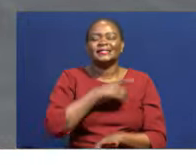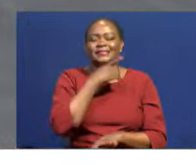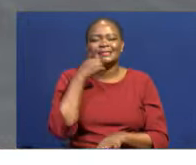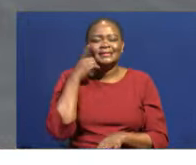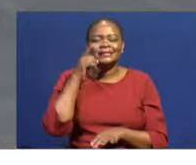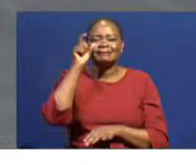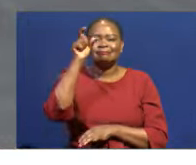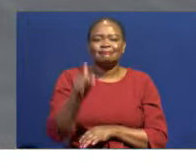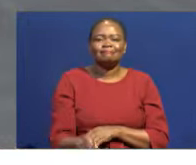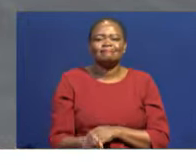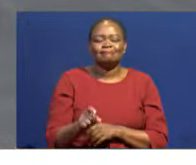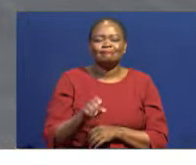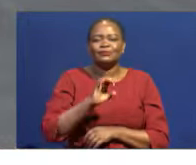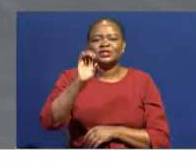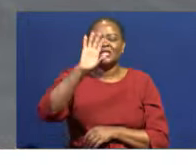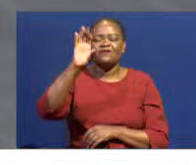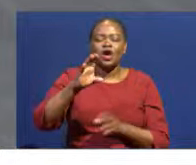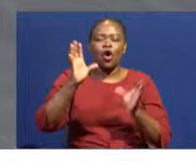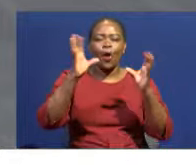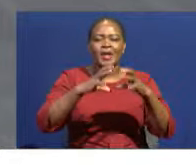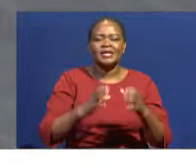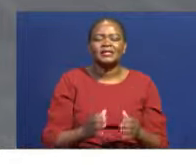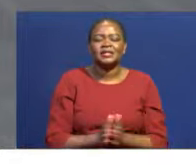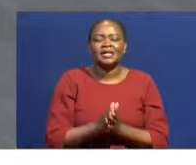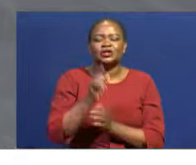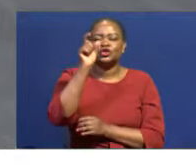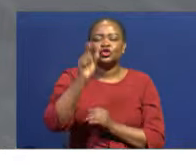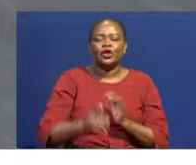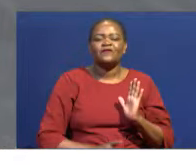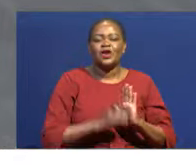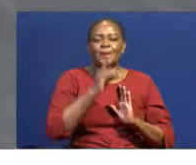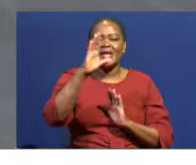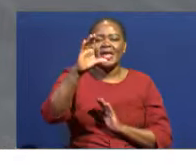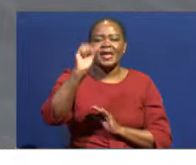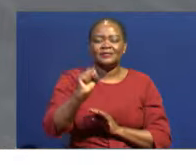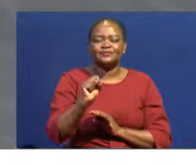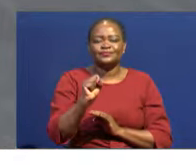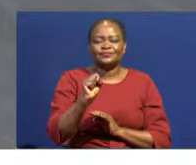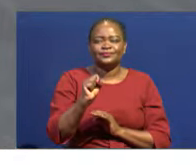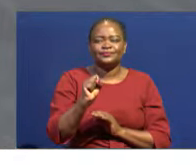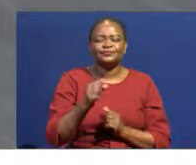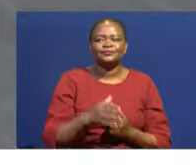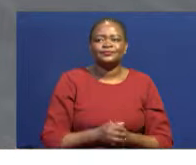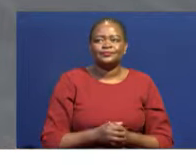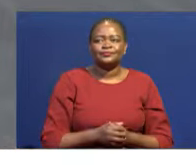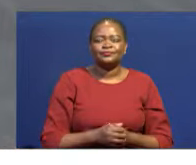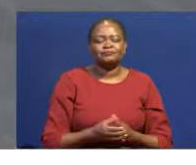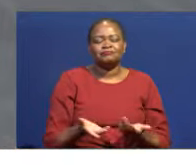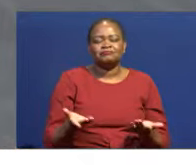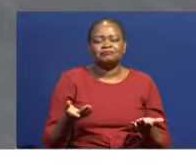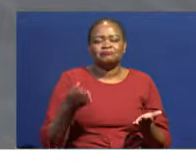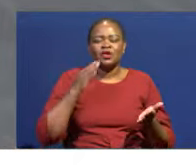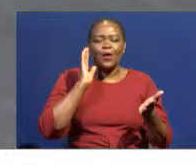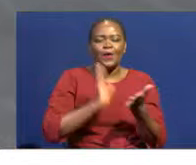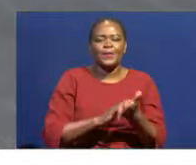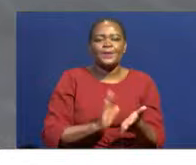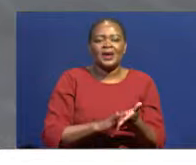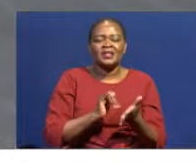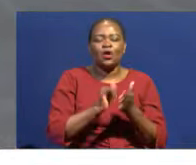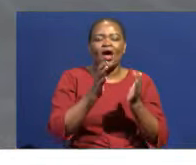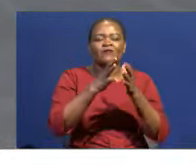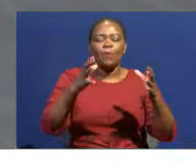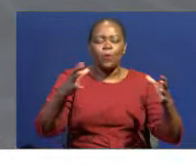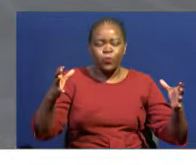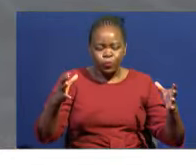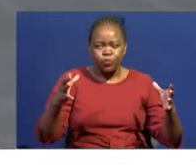region. East African Community and Regional Development Cabinet Secretary Beatrice Moe is recommending